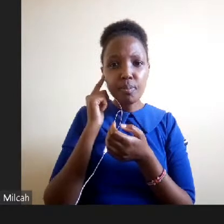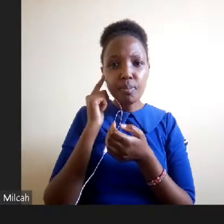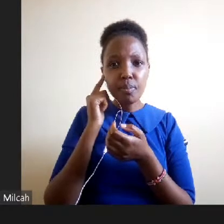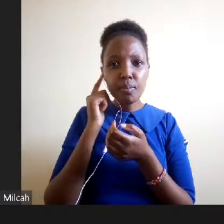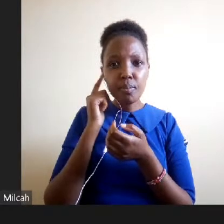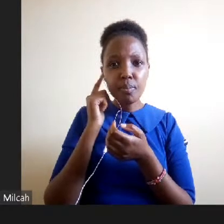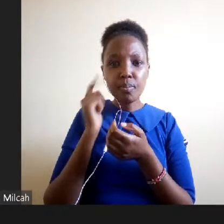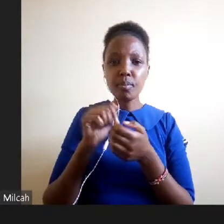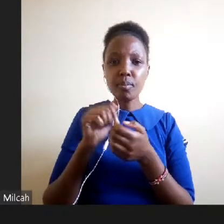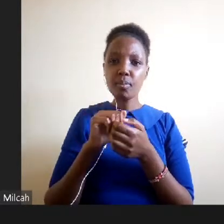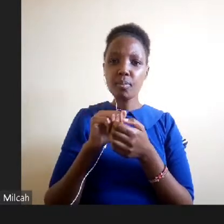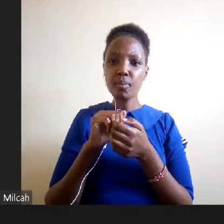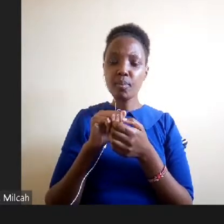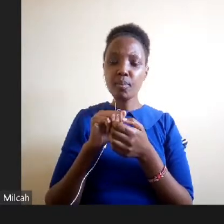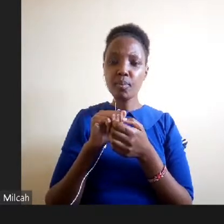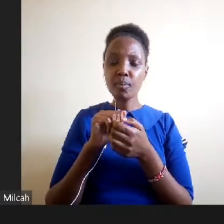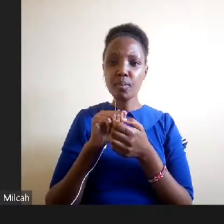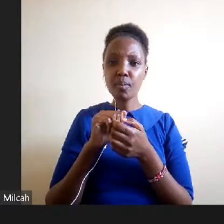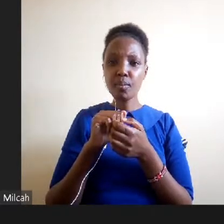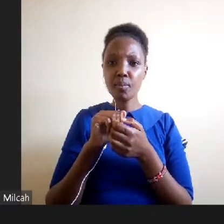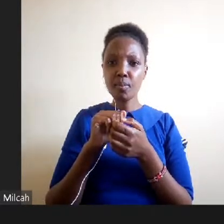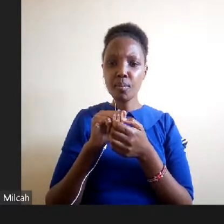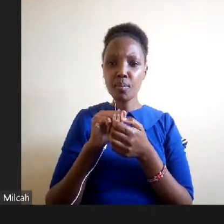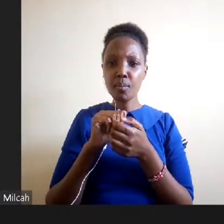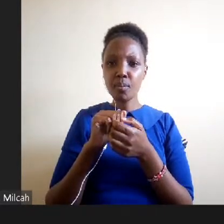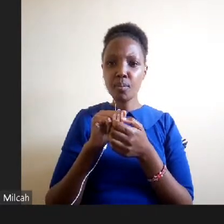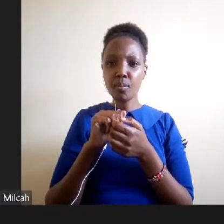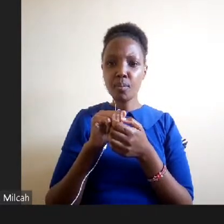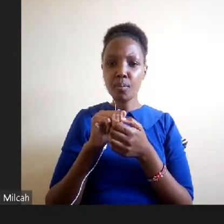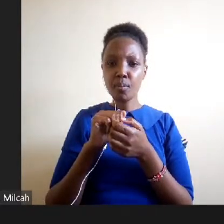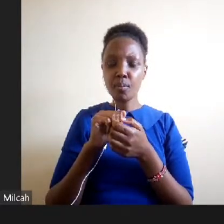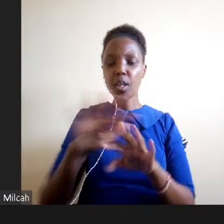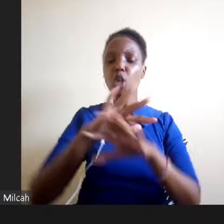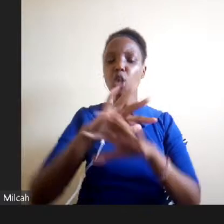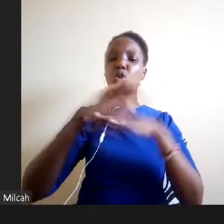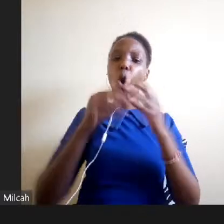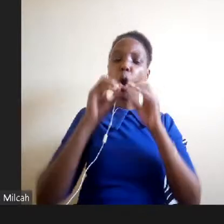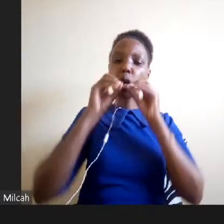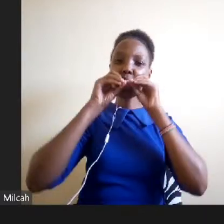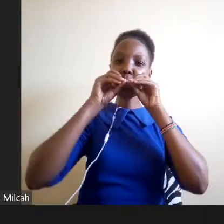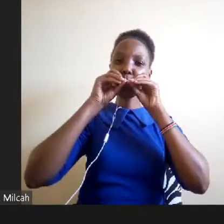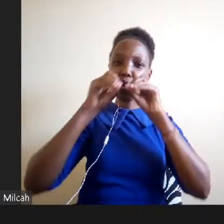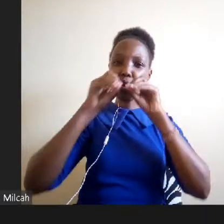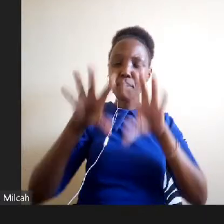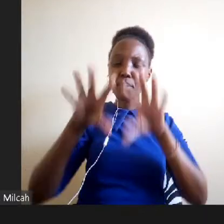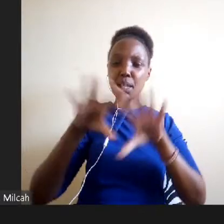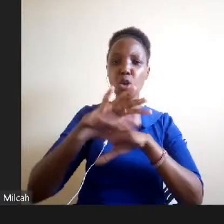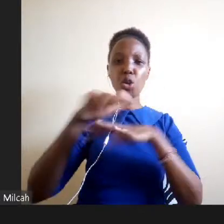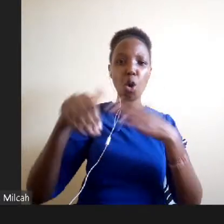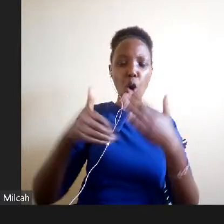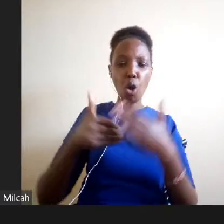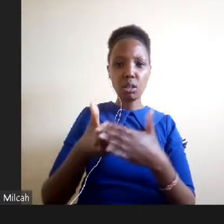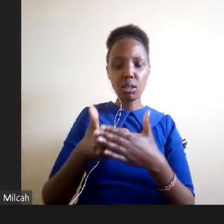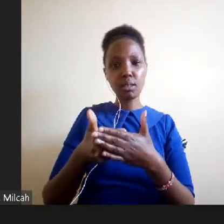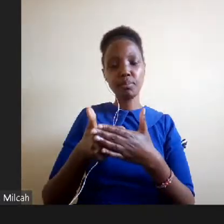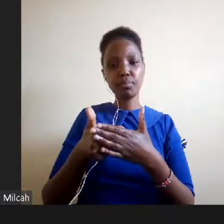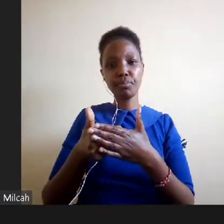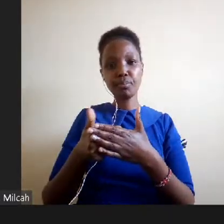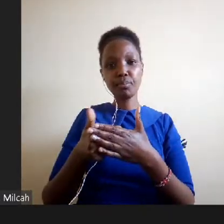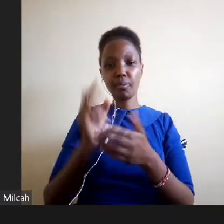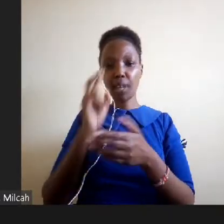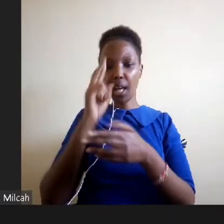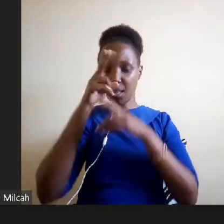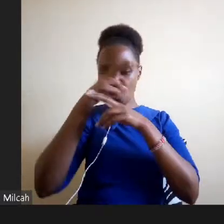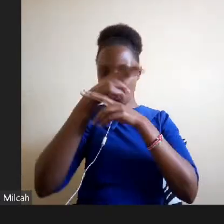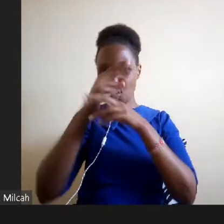good, reliable sources. For further information regarding internet and app safety, check out our other videos and subscribe to our YouTube